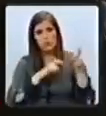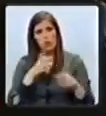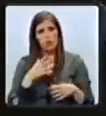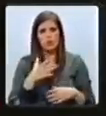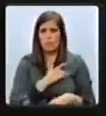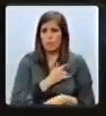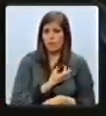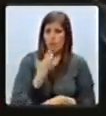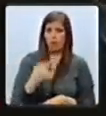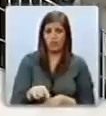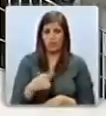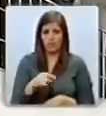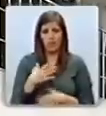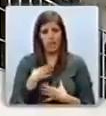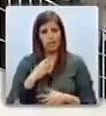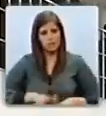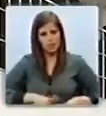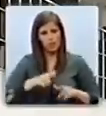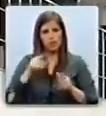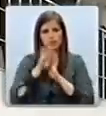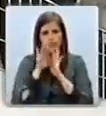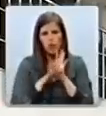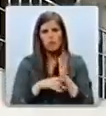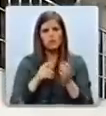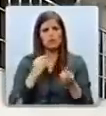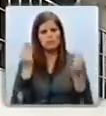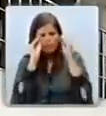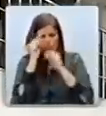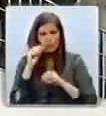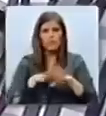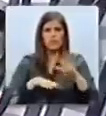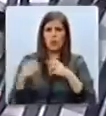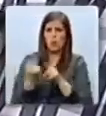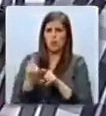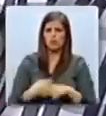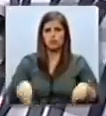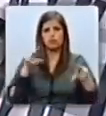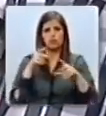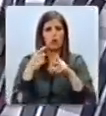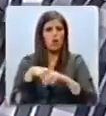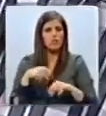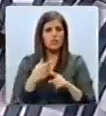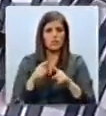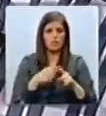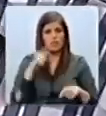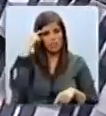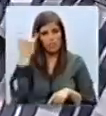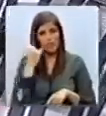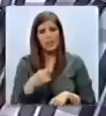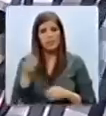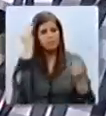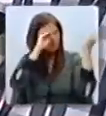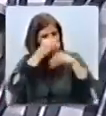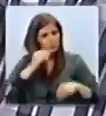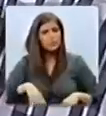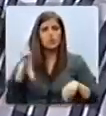passion, that want to develop software, that want to make a difference. And people that have new idea,